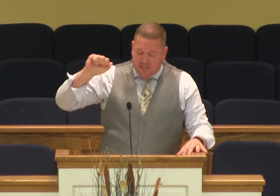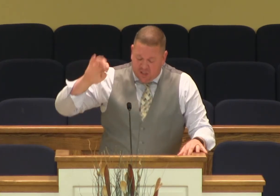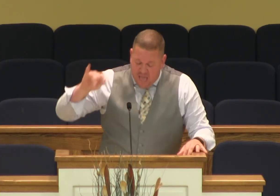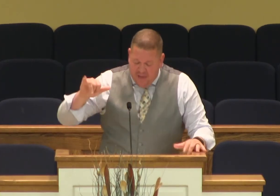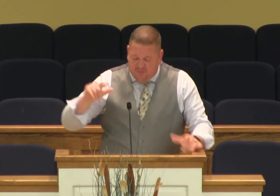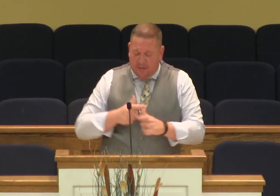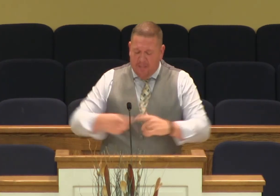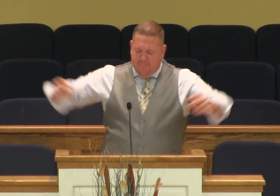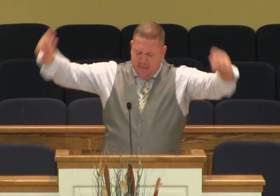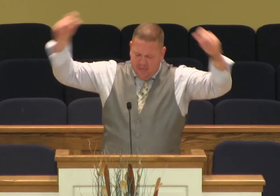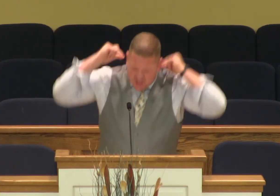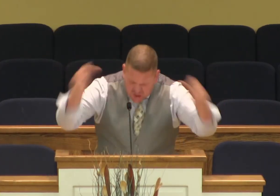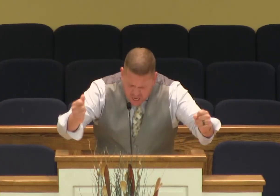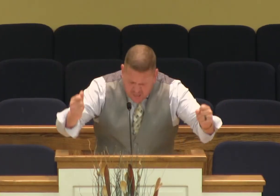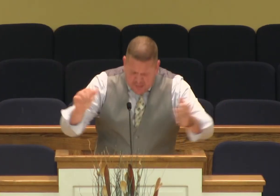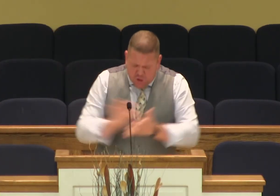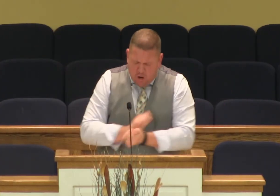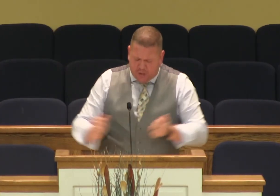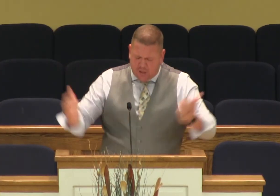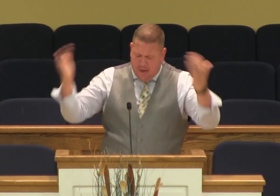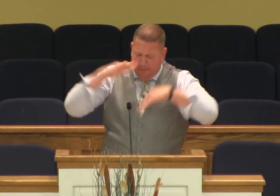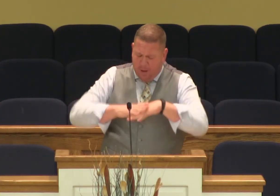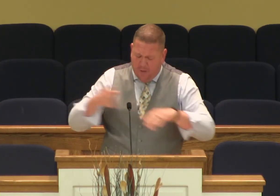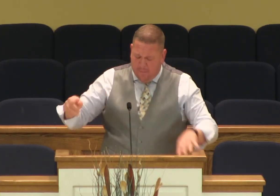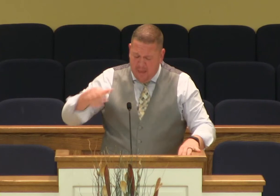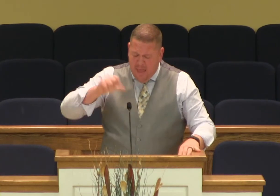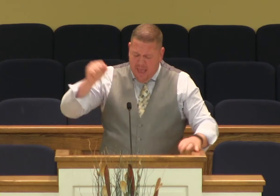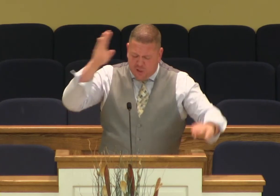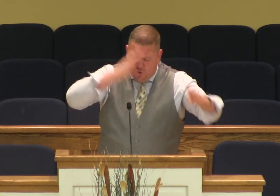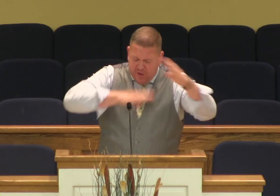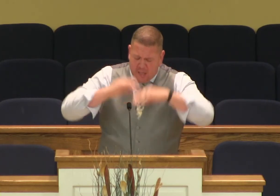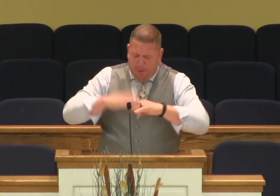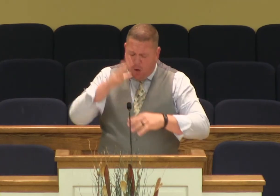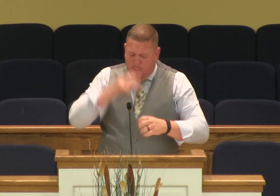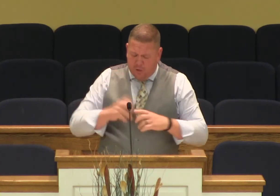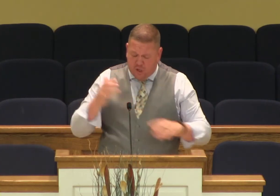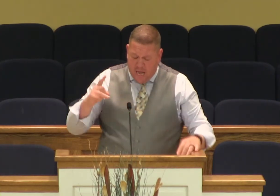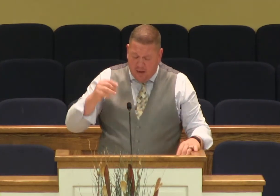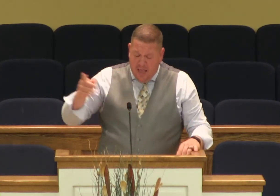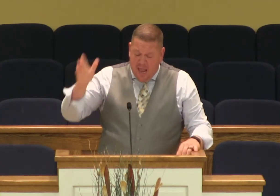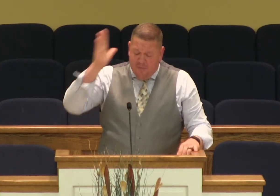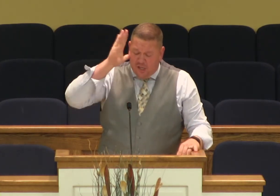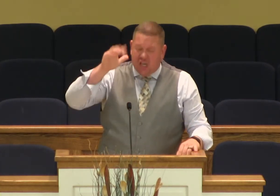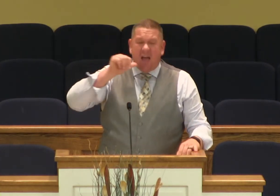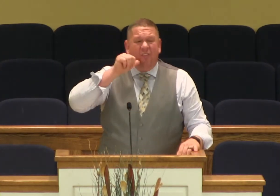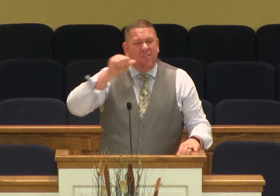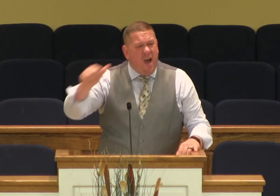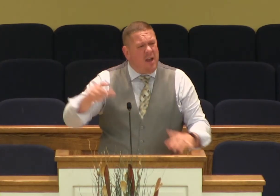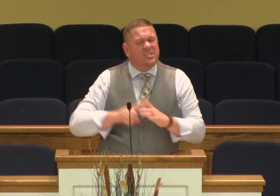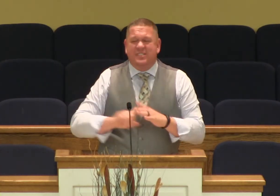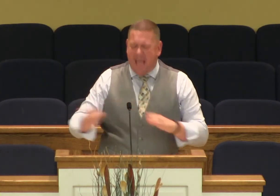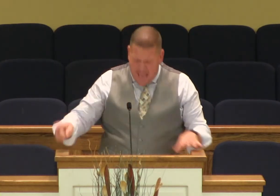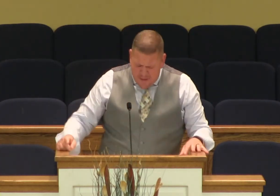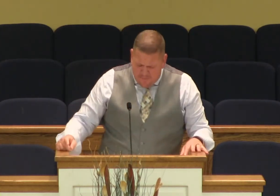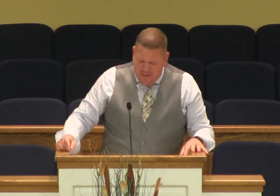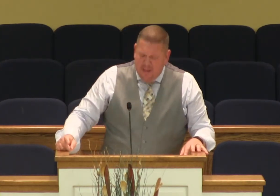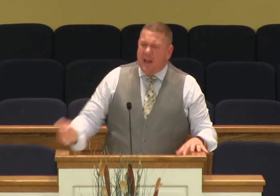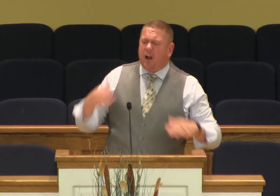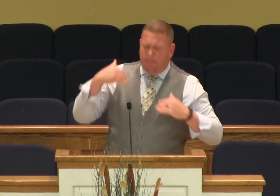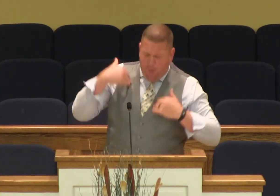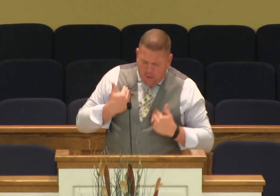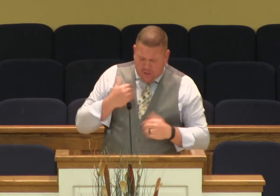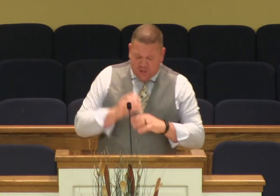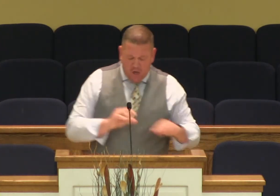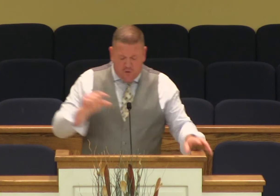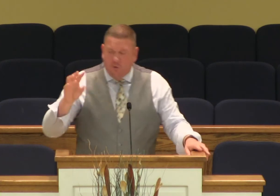and safety, then sudden destruction cometh upon them as travail upon a woman with child, and they shall not escape. That